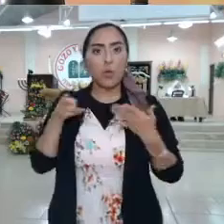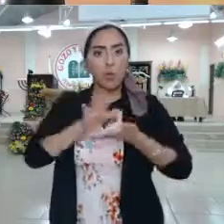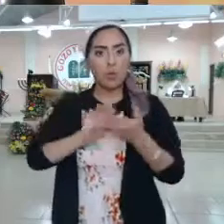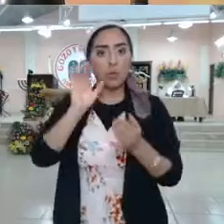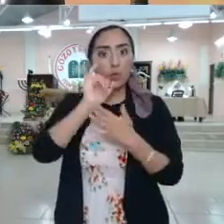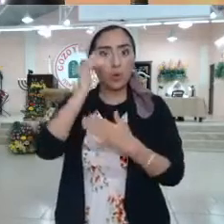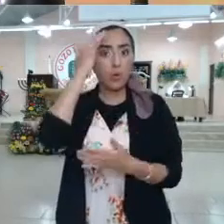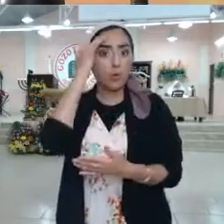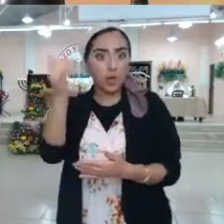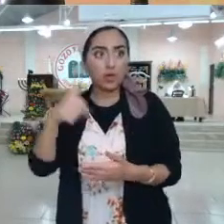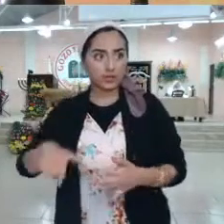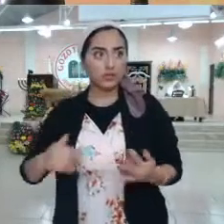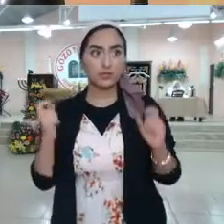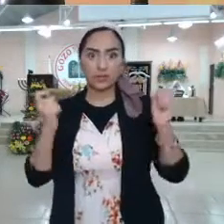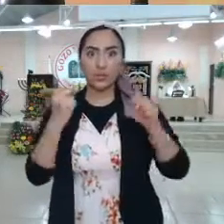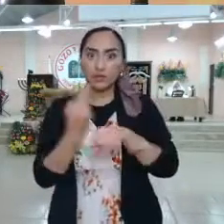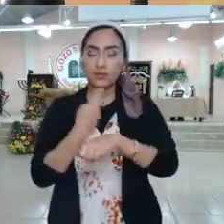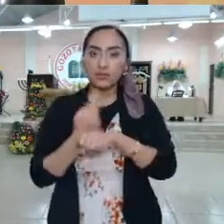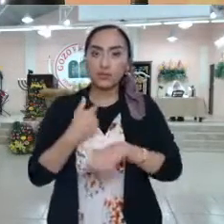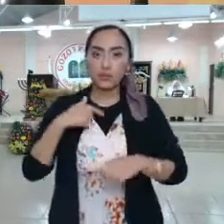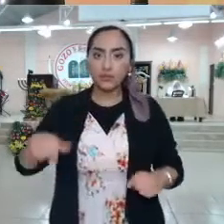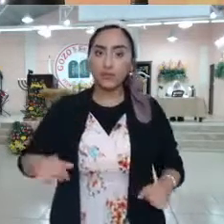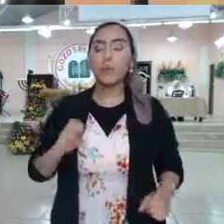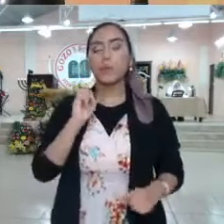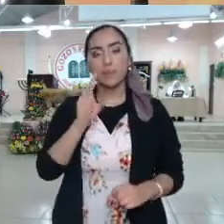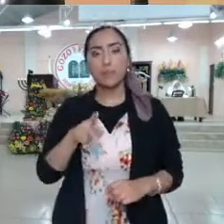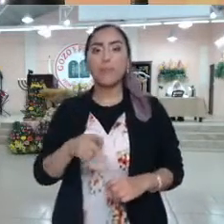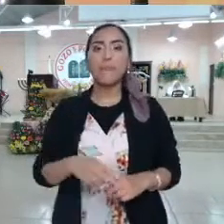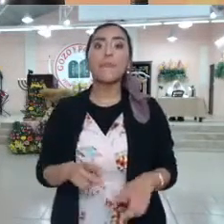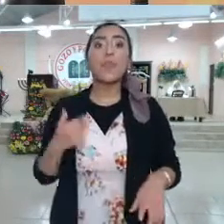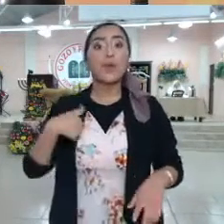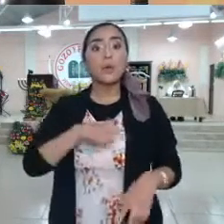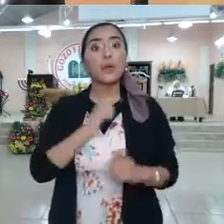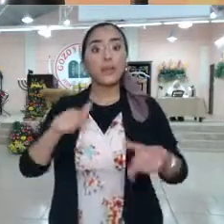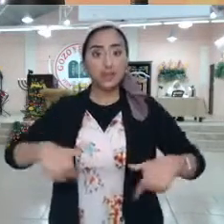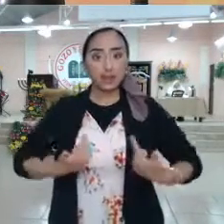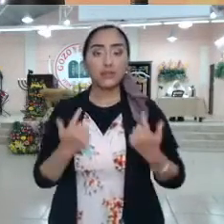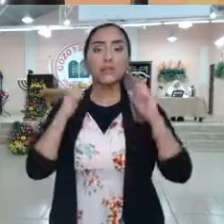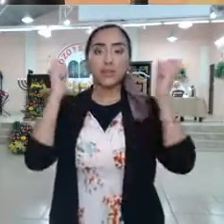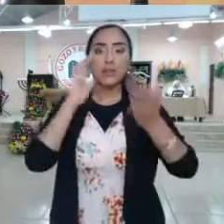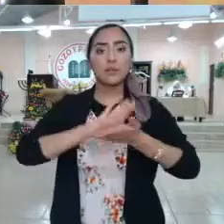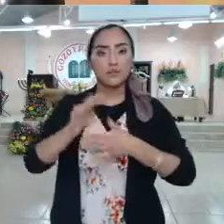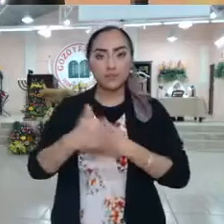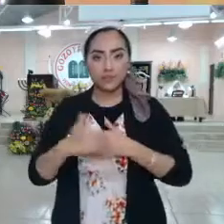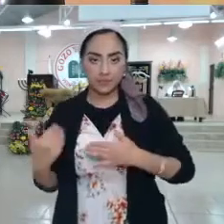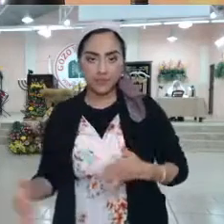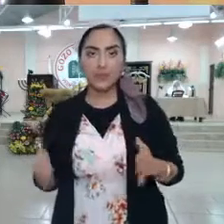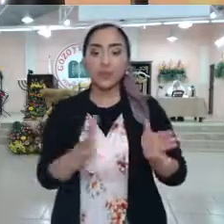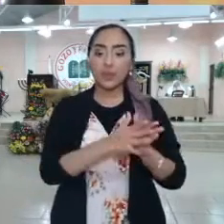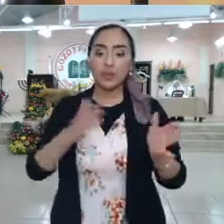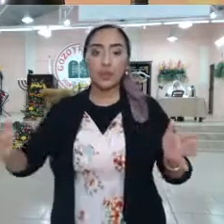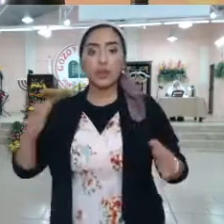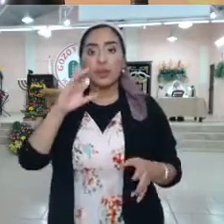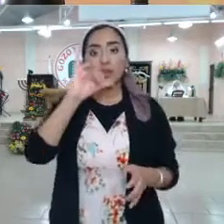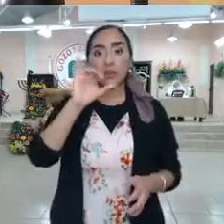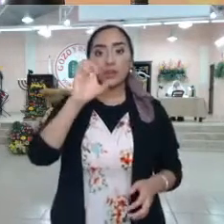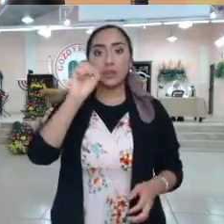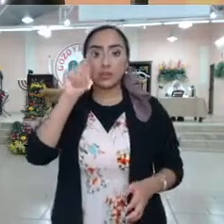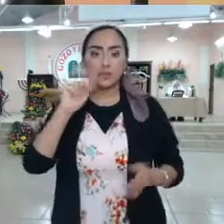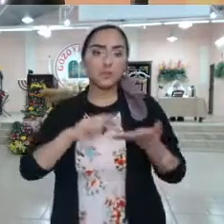honored. And that's why this feast, it works for us in the practice. We live the feast of the unleavened